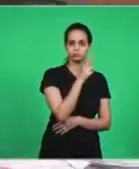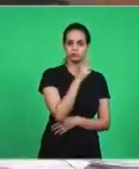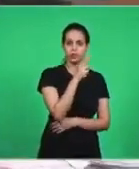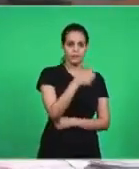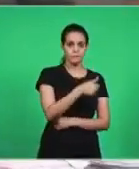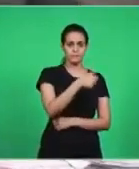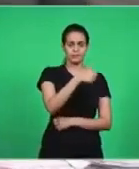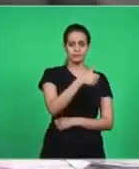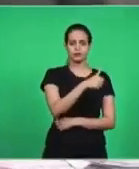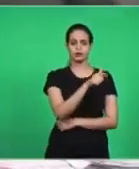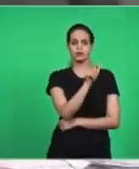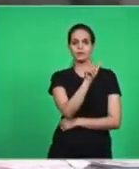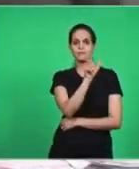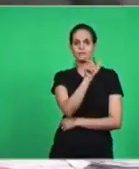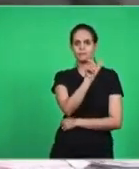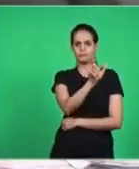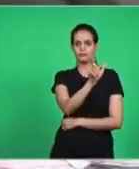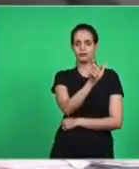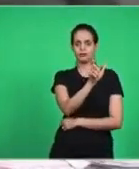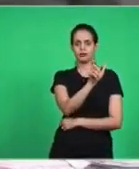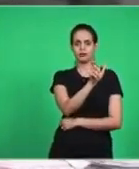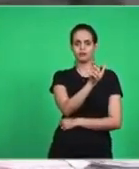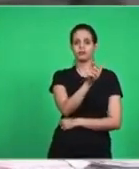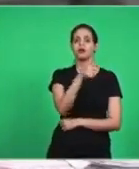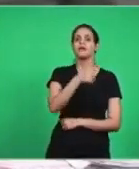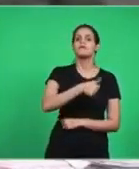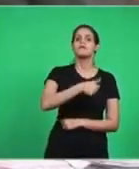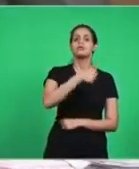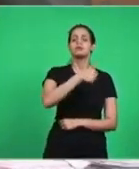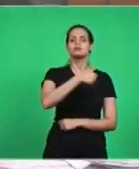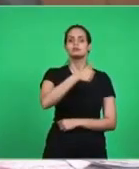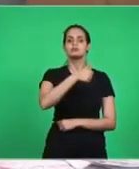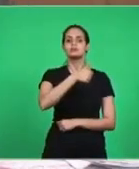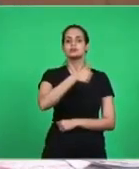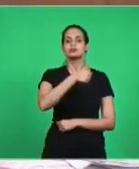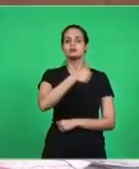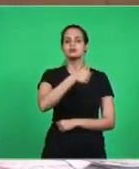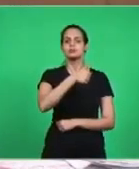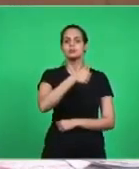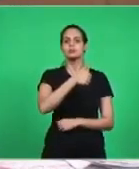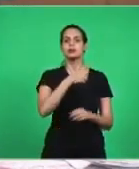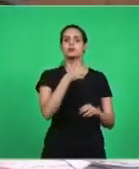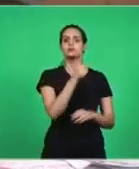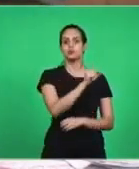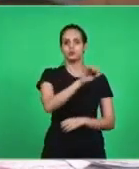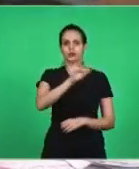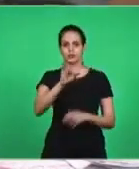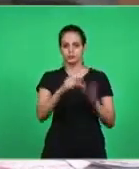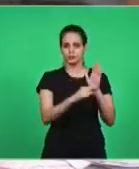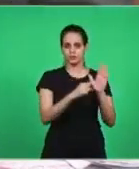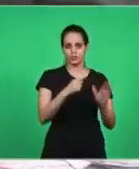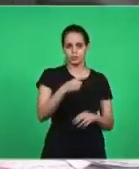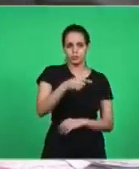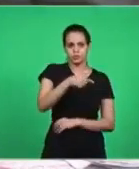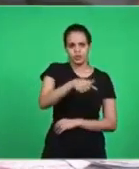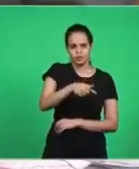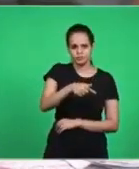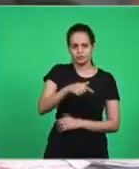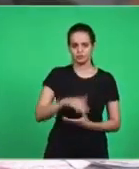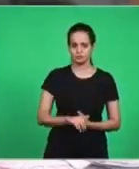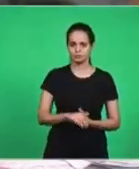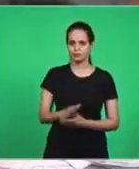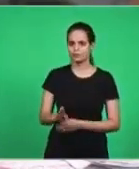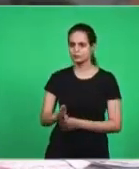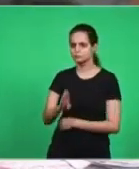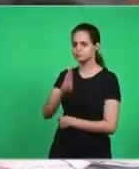the first expression, which is in verse 7. Zephaniah said, "Be silent in